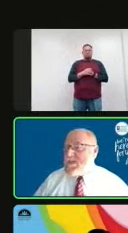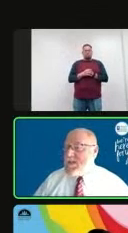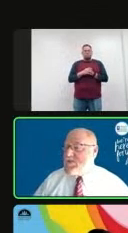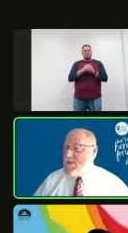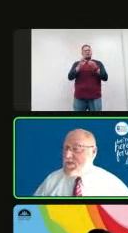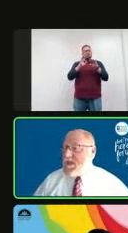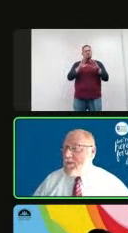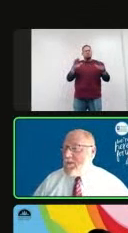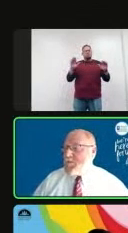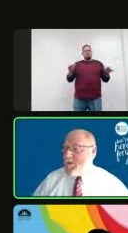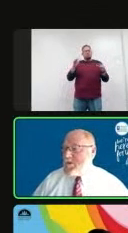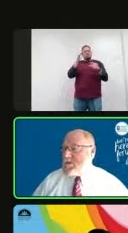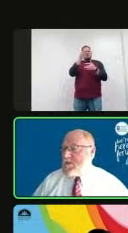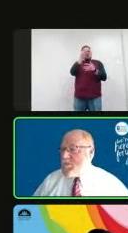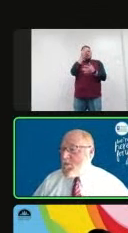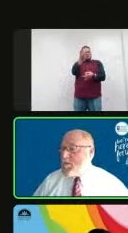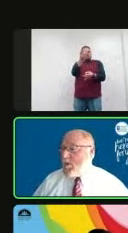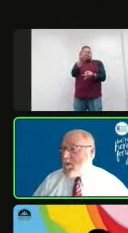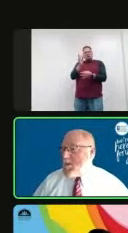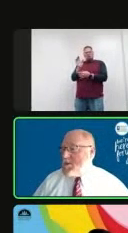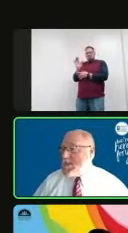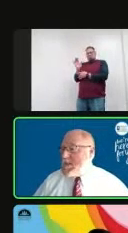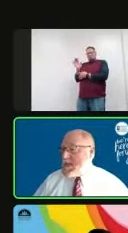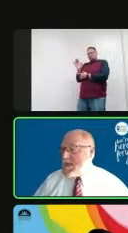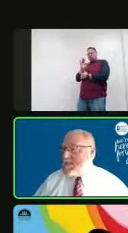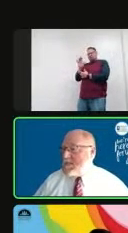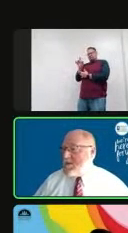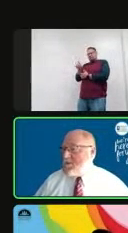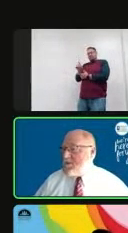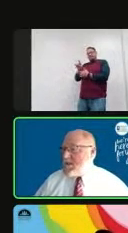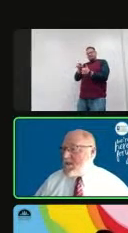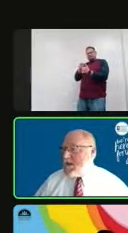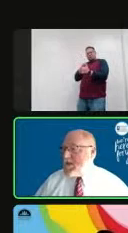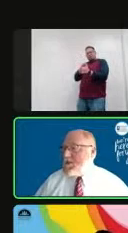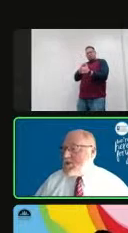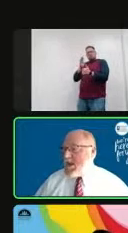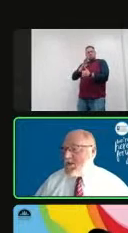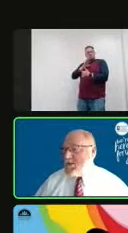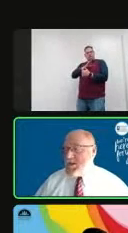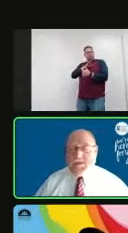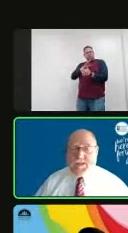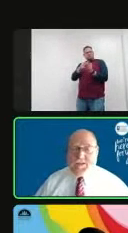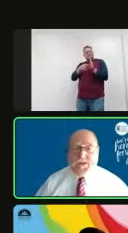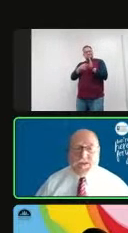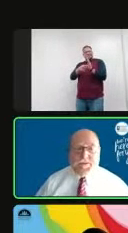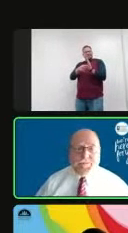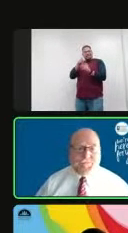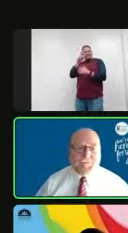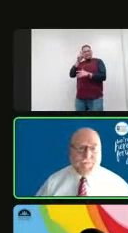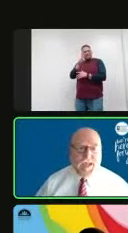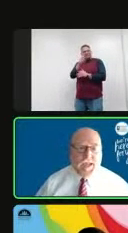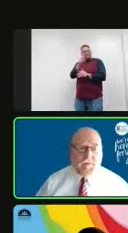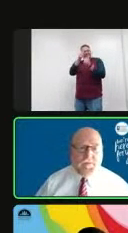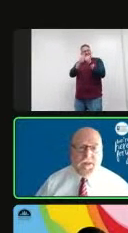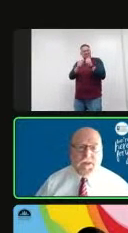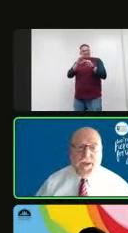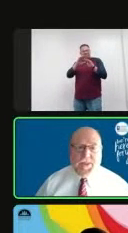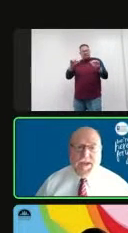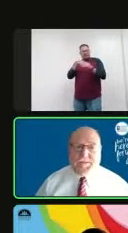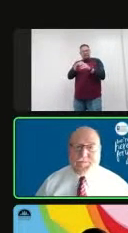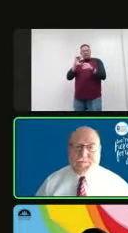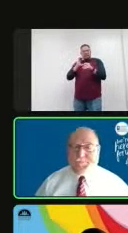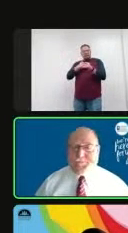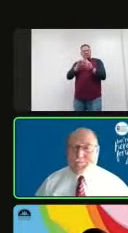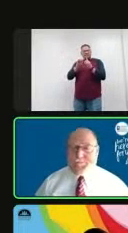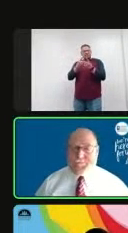Children's interests come first. The board will represent the needs and interests of each child in our district. How do we feel about